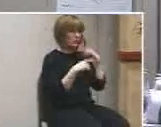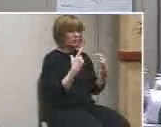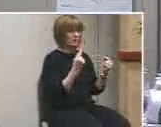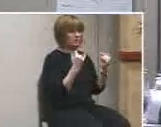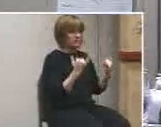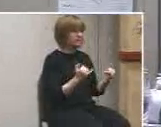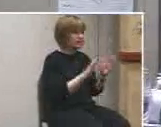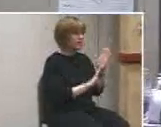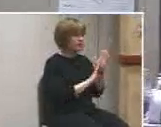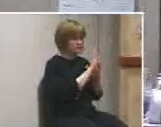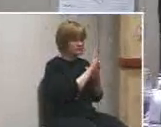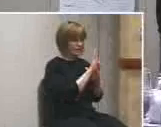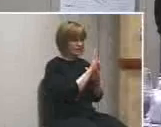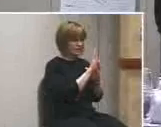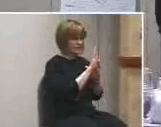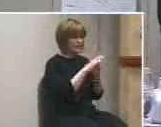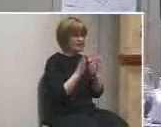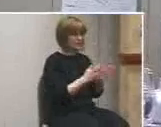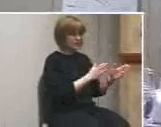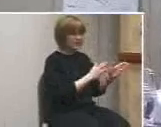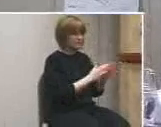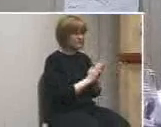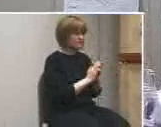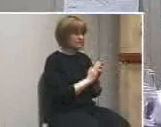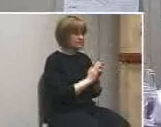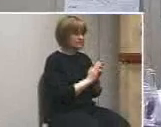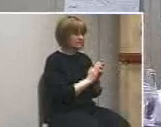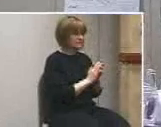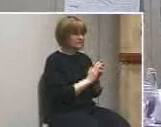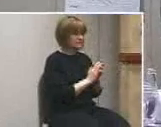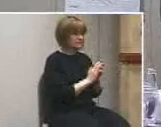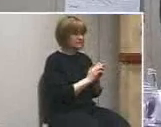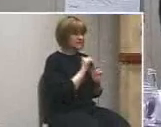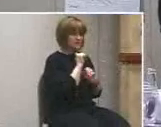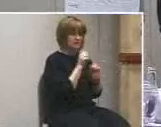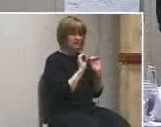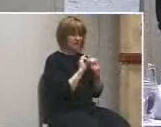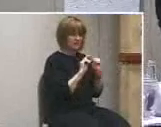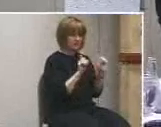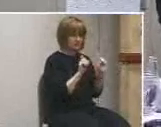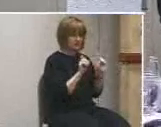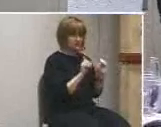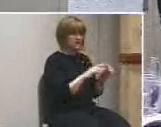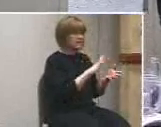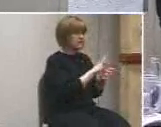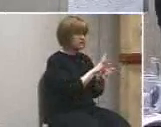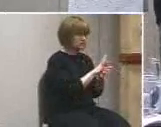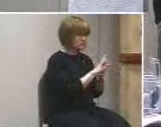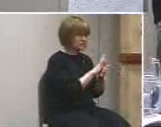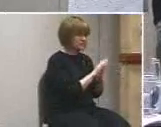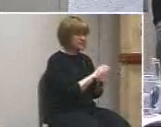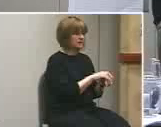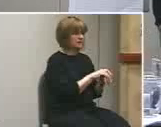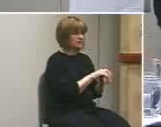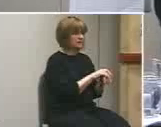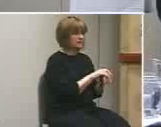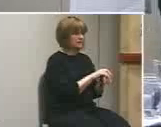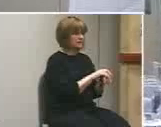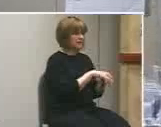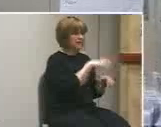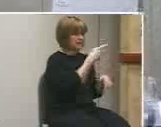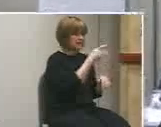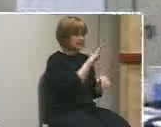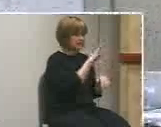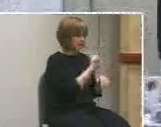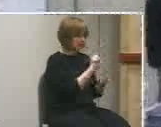when we develop intervention plans is no different than what we did school-wide PBS, for those of you who are school-wide PBS